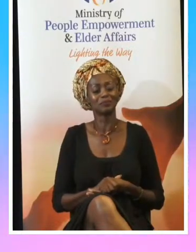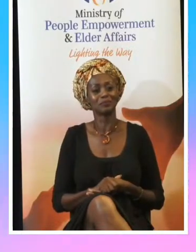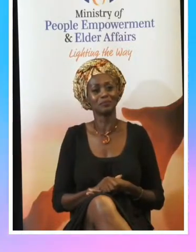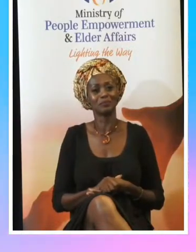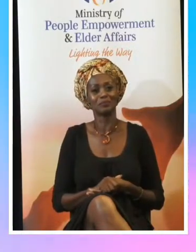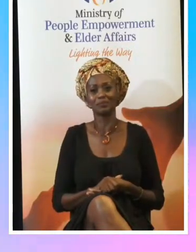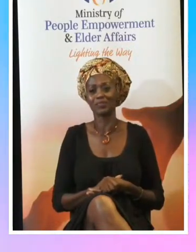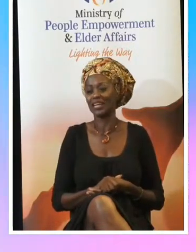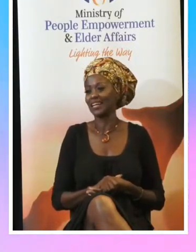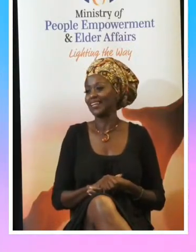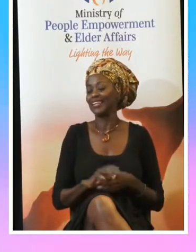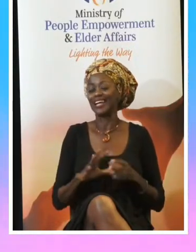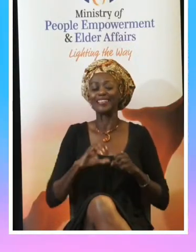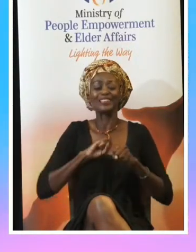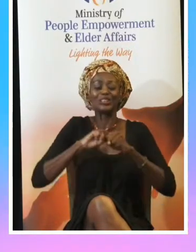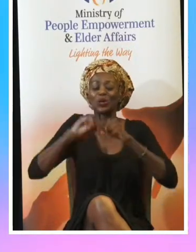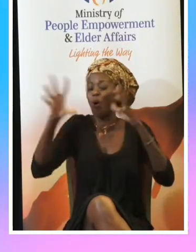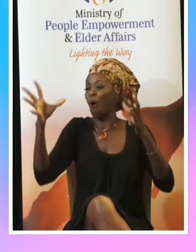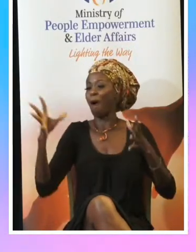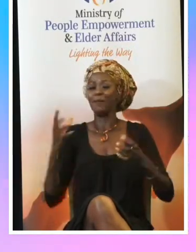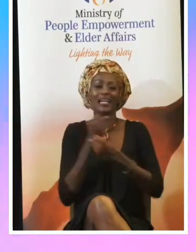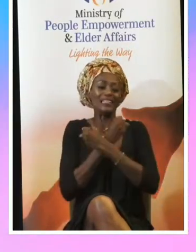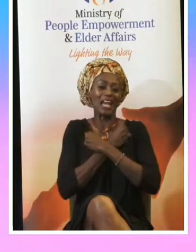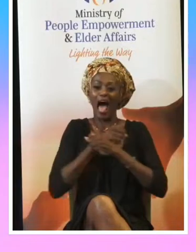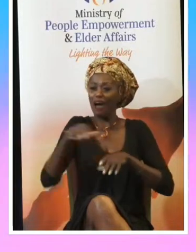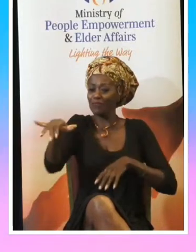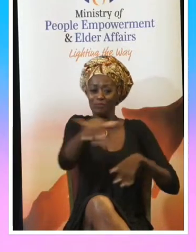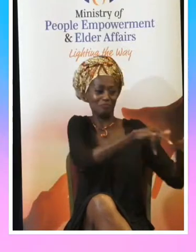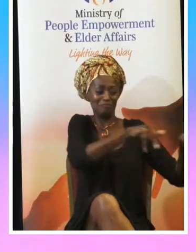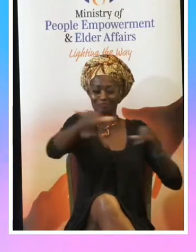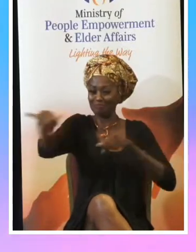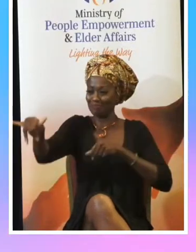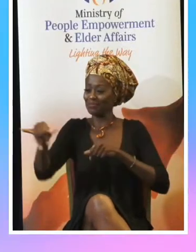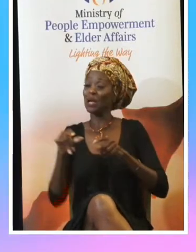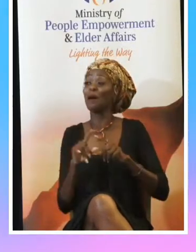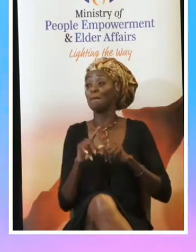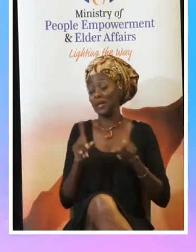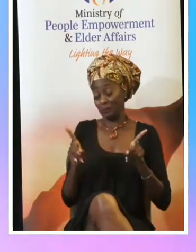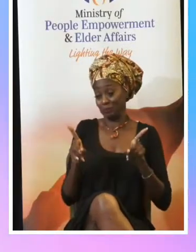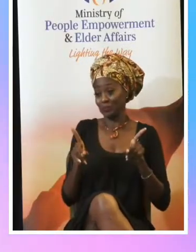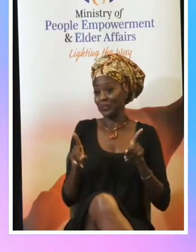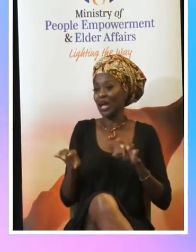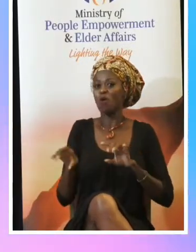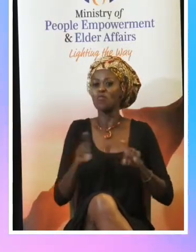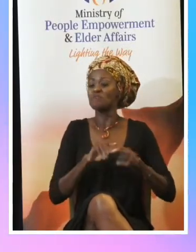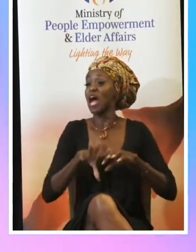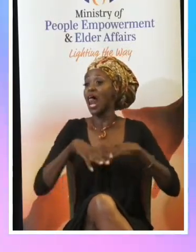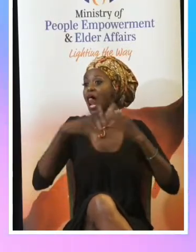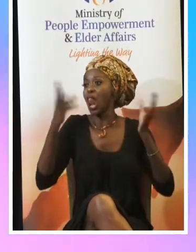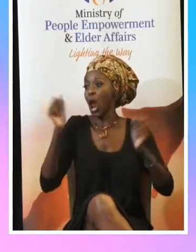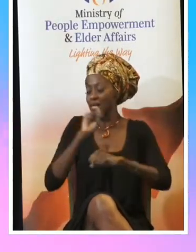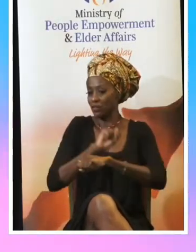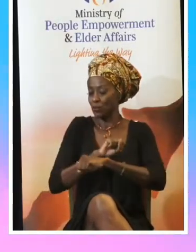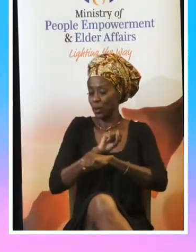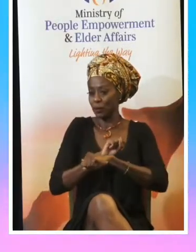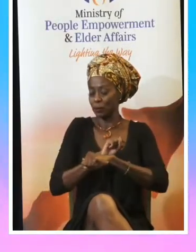It's much love between the two of us. Anyway, we've done a lot of these things. The budget we just increased. I saw someone calculate